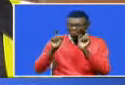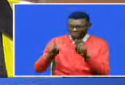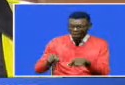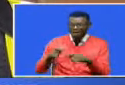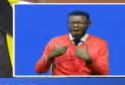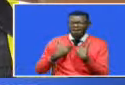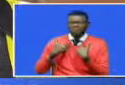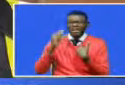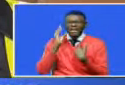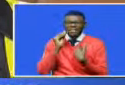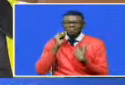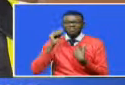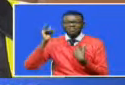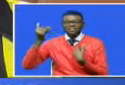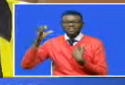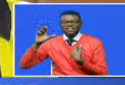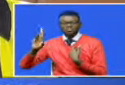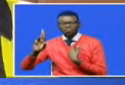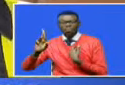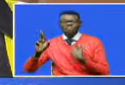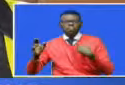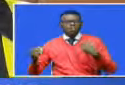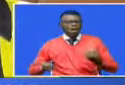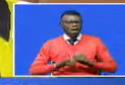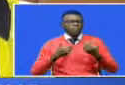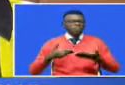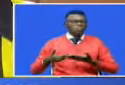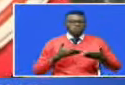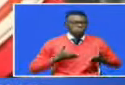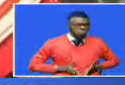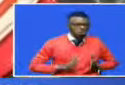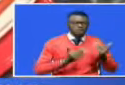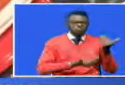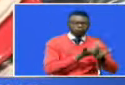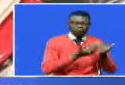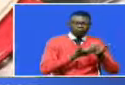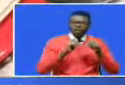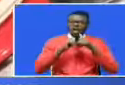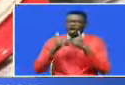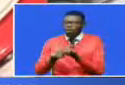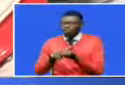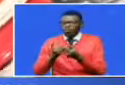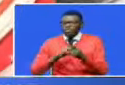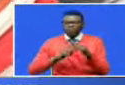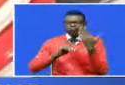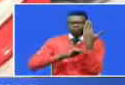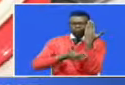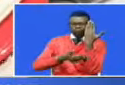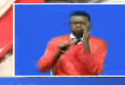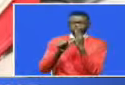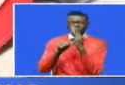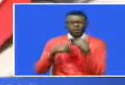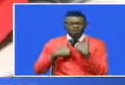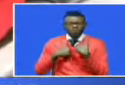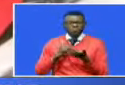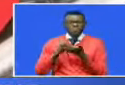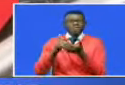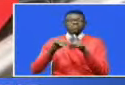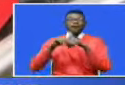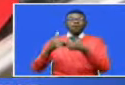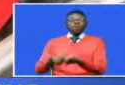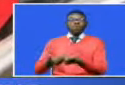but also experience in handling newborns and mothers in labor or with complications in pregnancy. We want to ensure that the patient has a